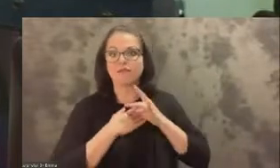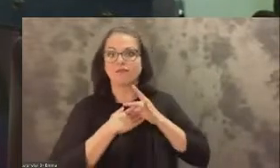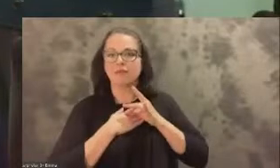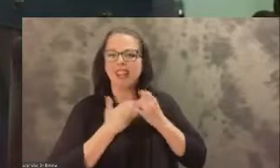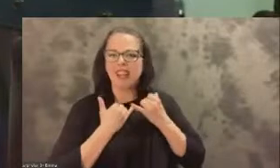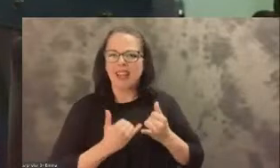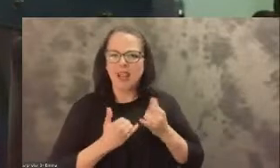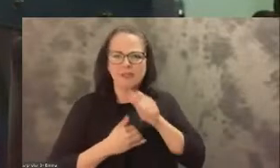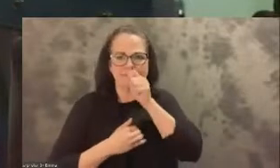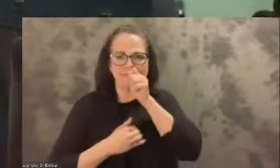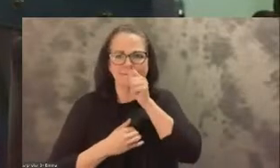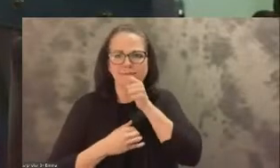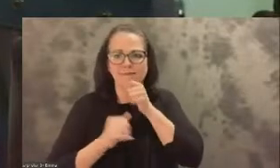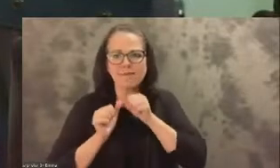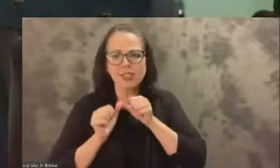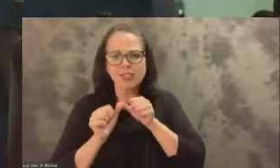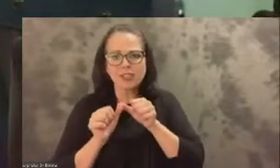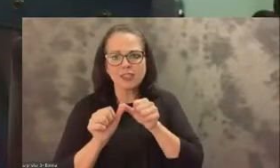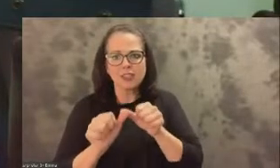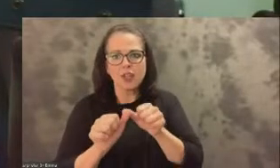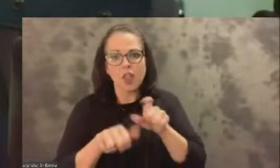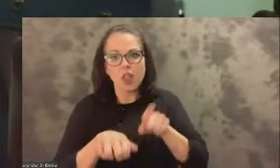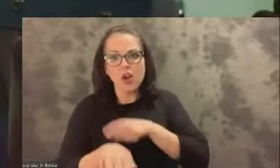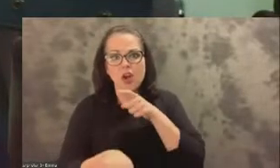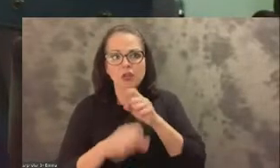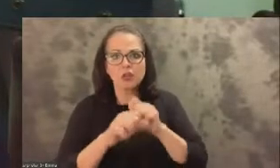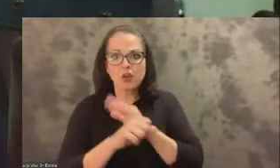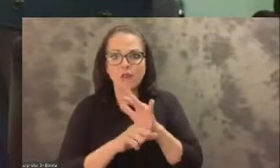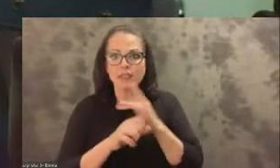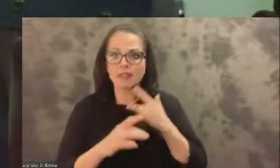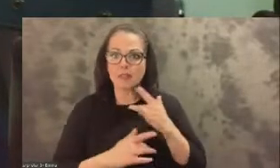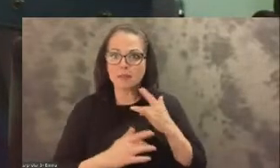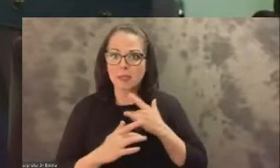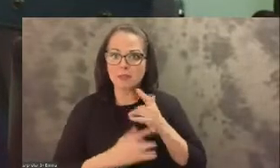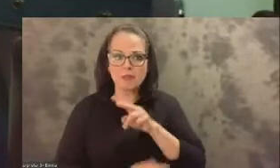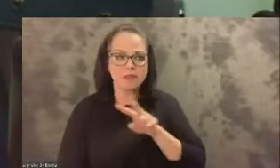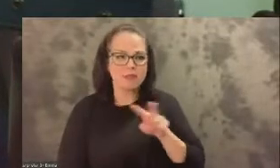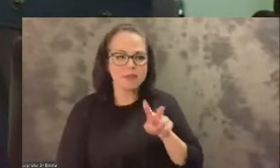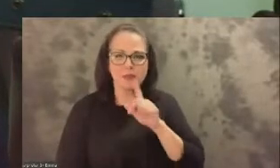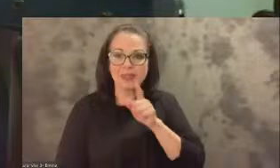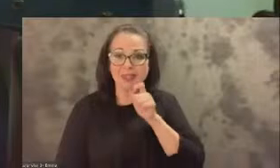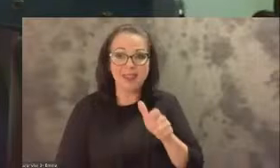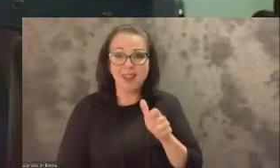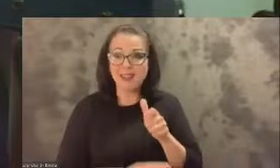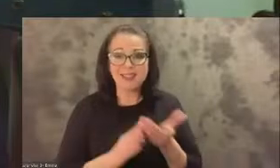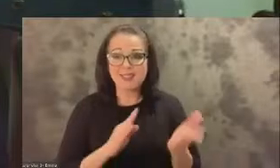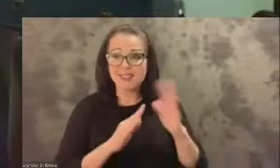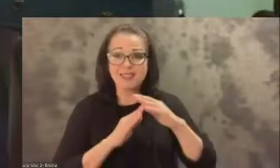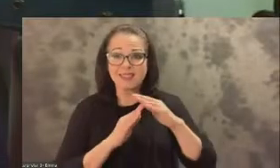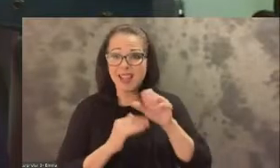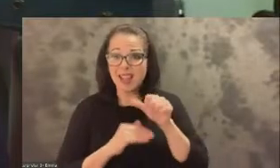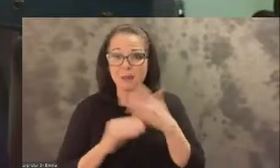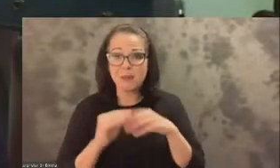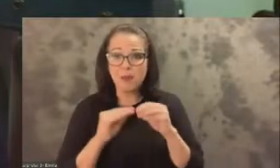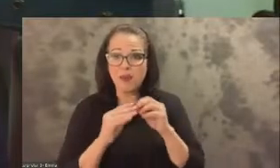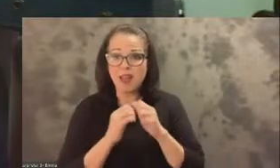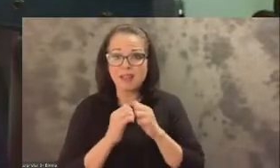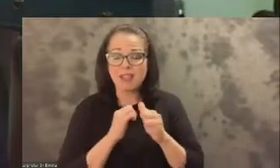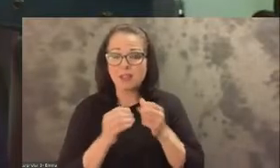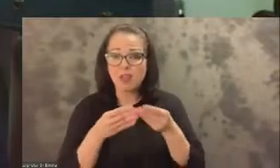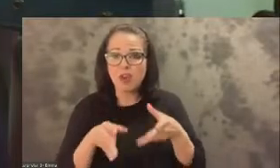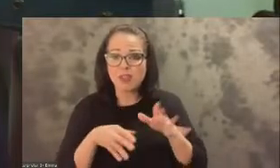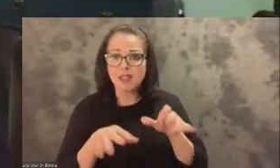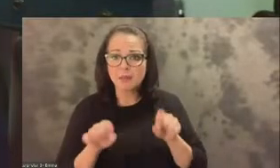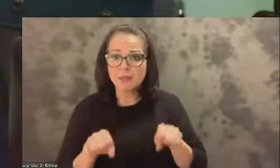suffering from long COVID symptoms, they are really not at the top of their game and really have